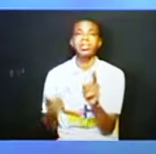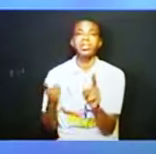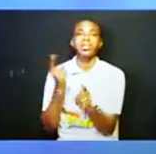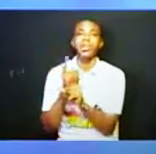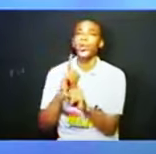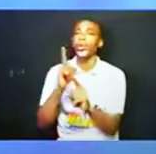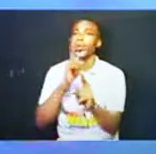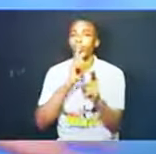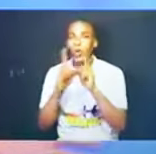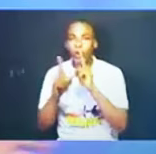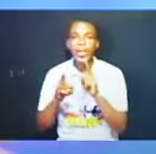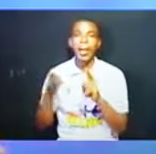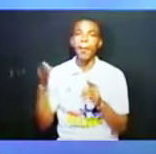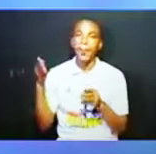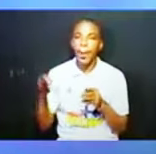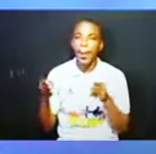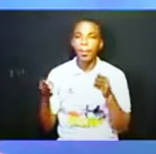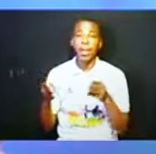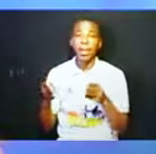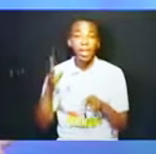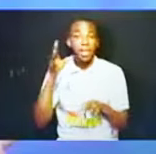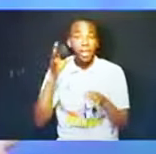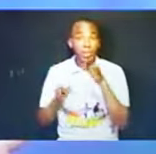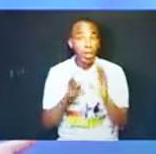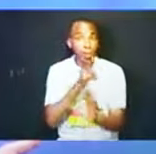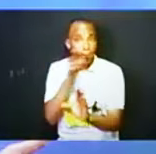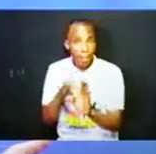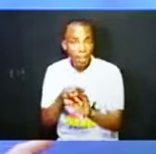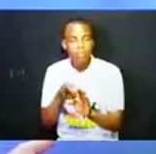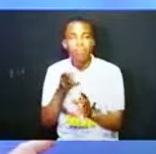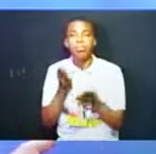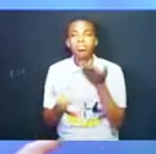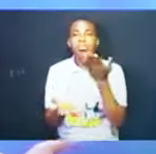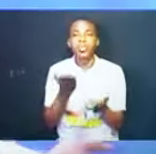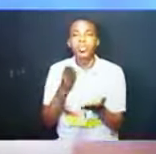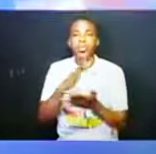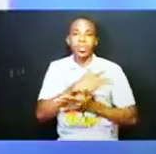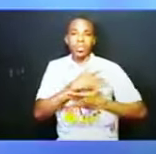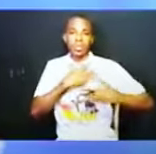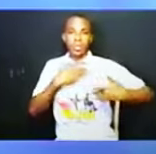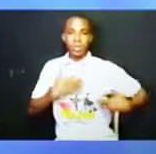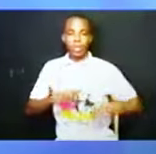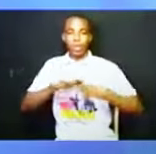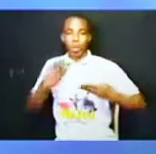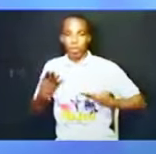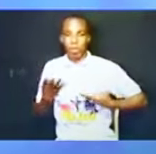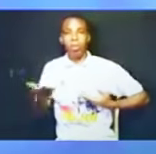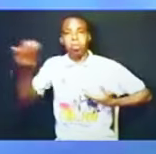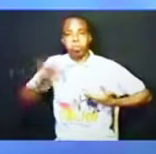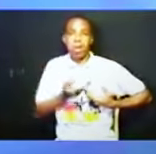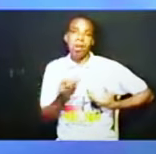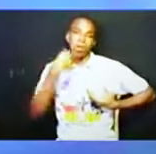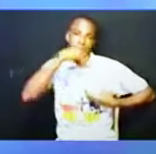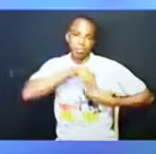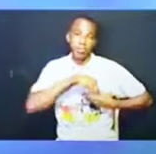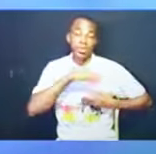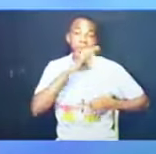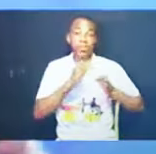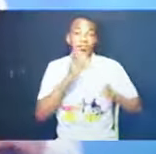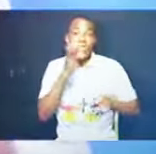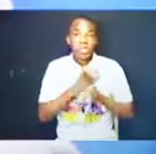so ankasa opening the door of your heart to evil u bie wa kuma pono no e di amane bone soon you become like them enche no why